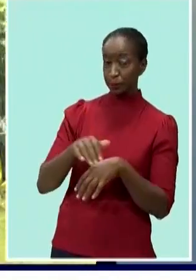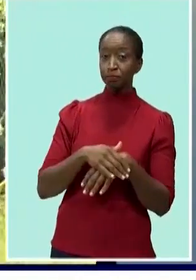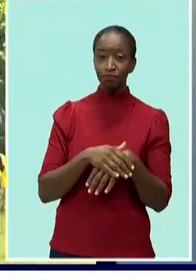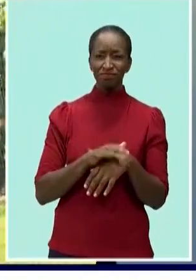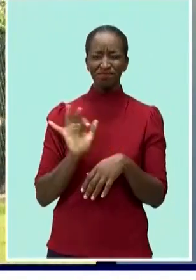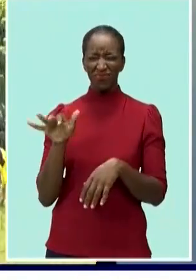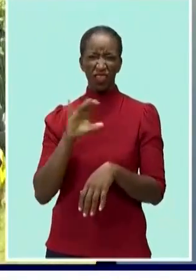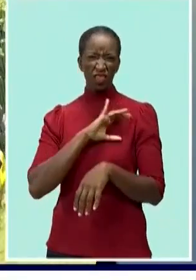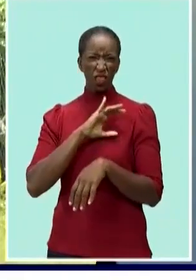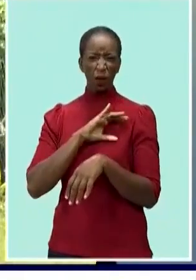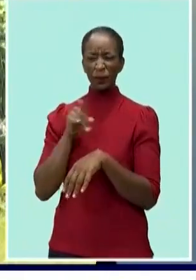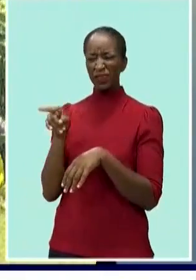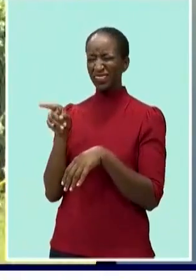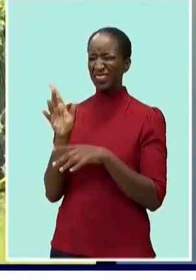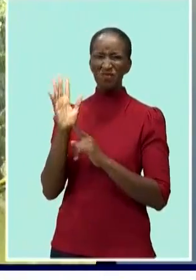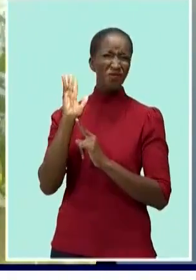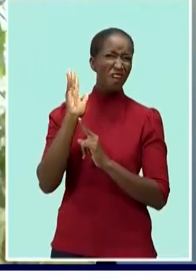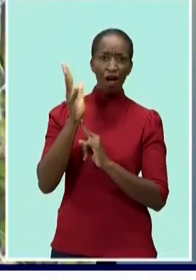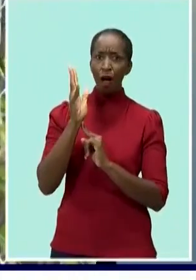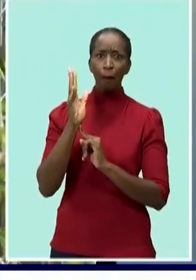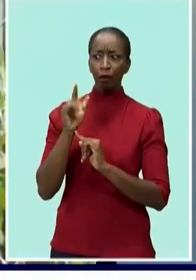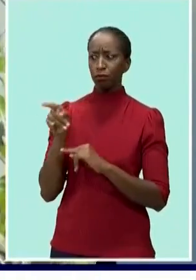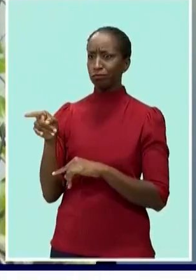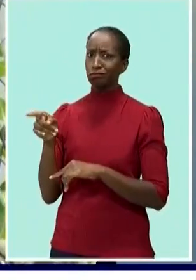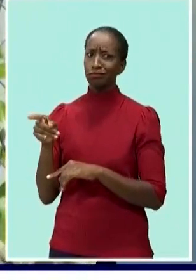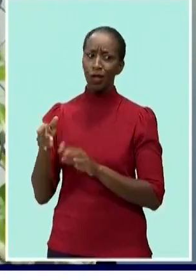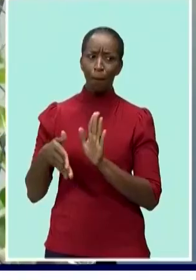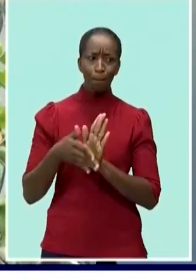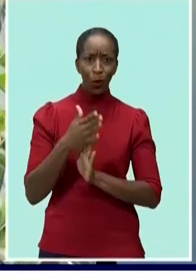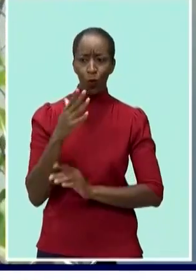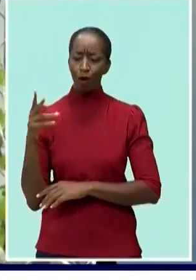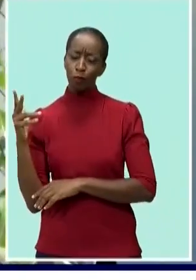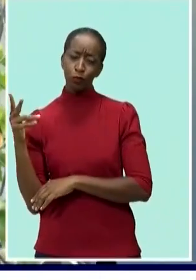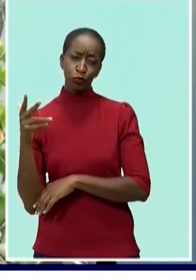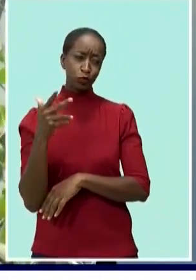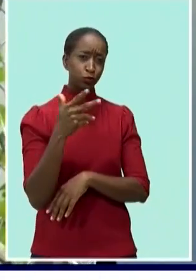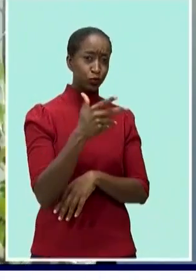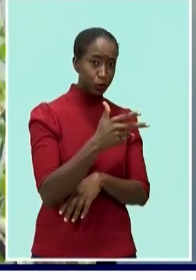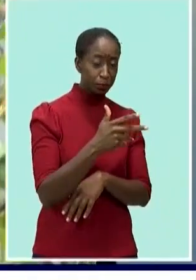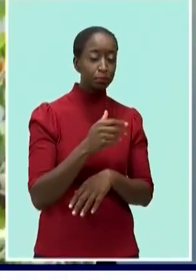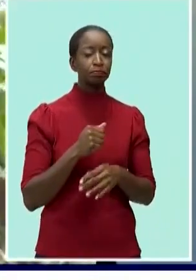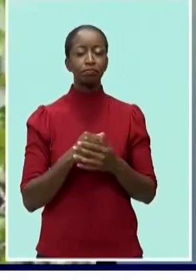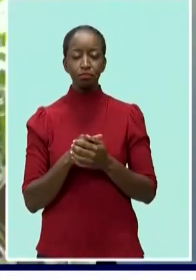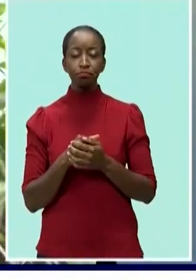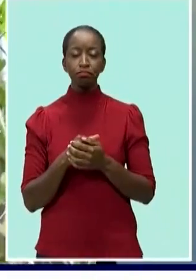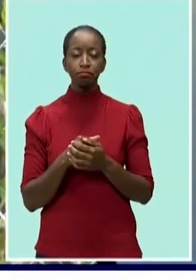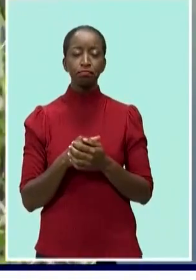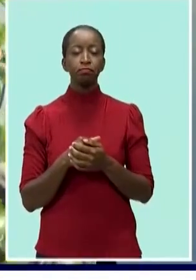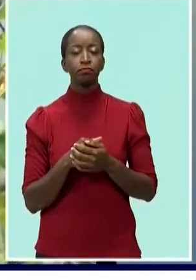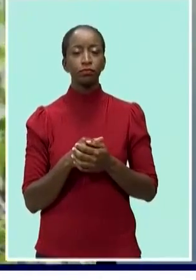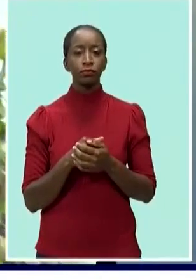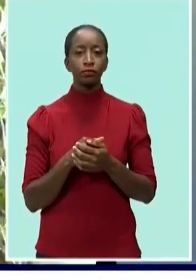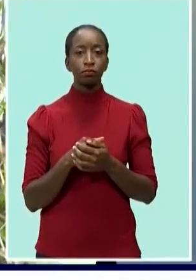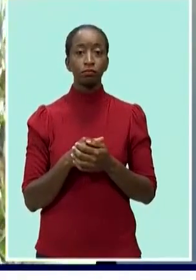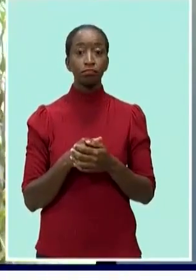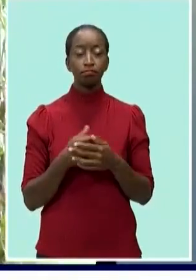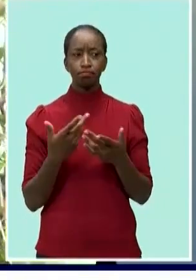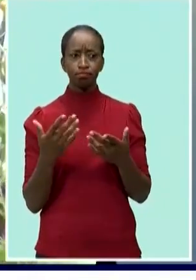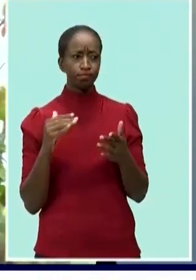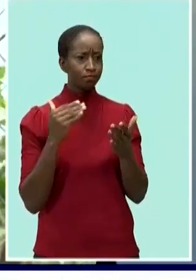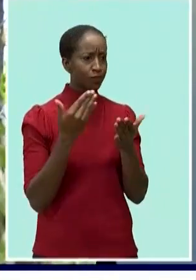about 5 minutes or less away, and the police can get there even faster. So they obviously went there immediately. And when they got